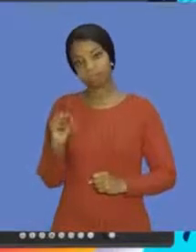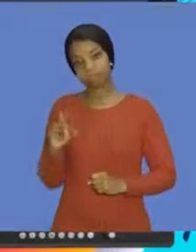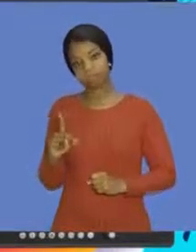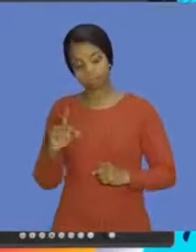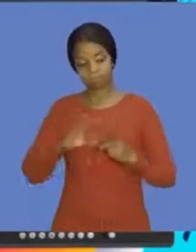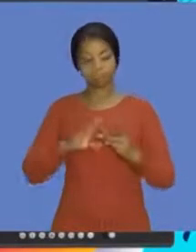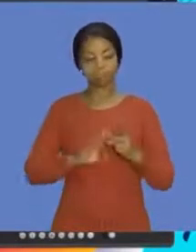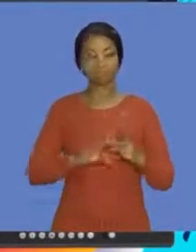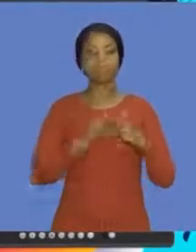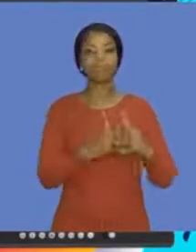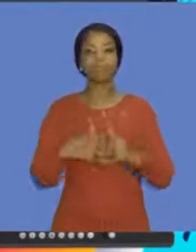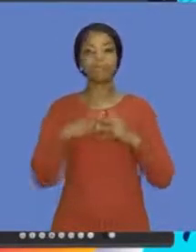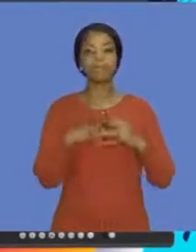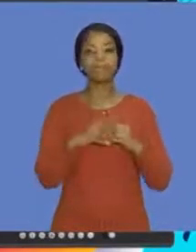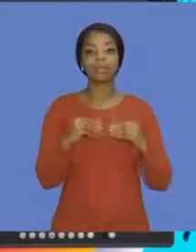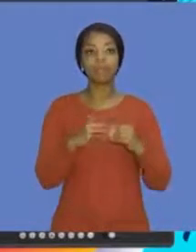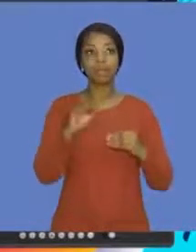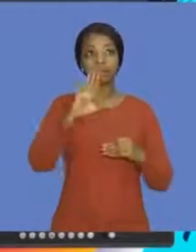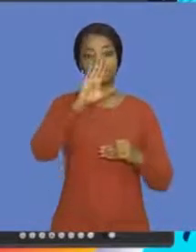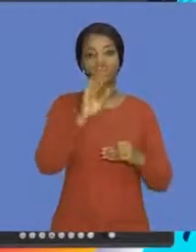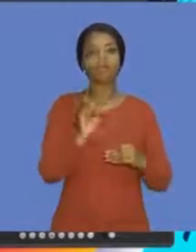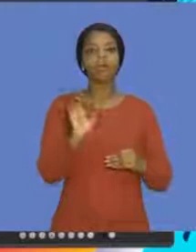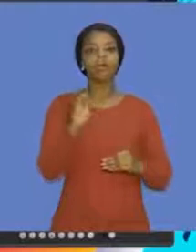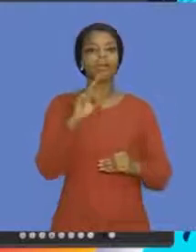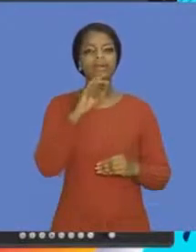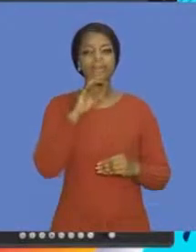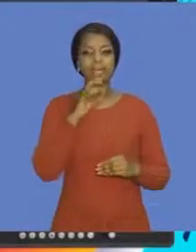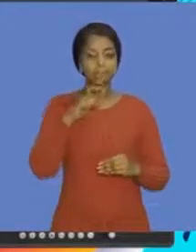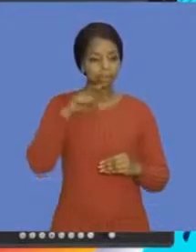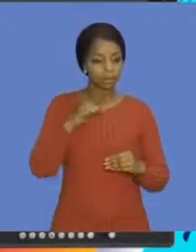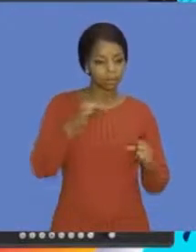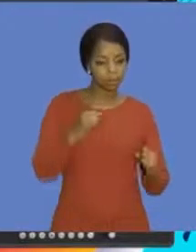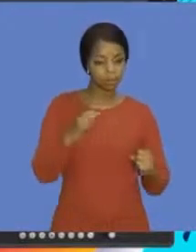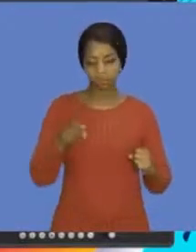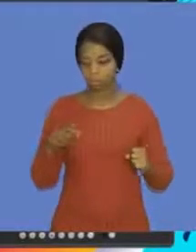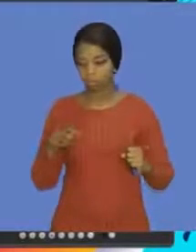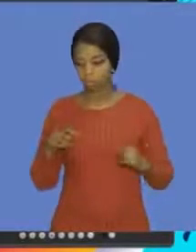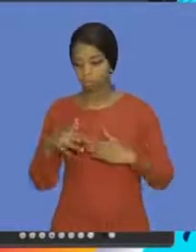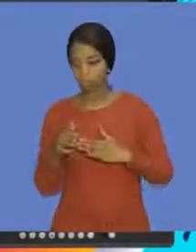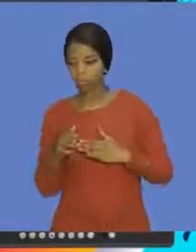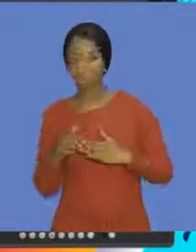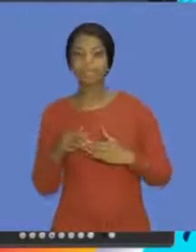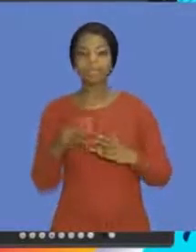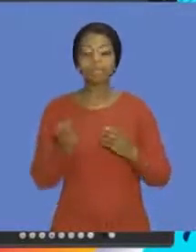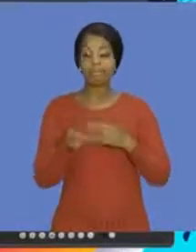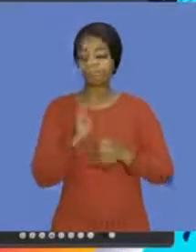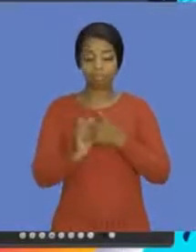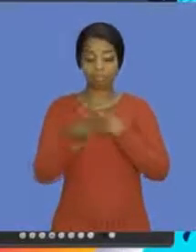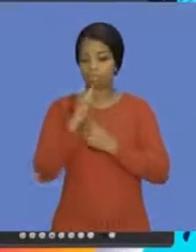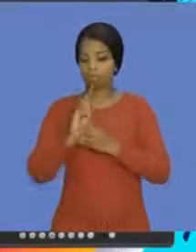And we'll be looking at exactly what does it mean to have a random increase or a random decrease or